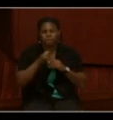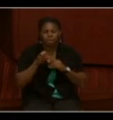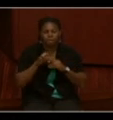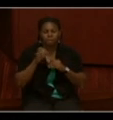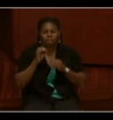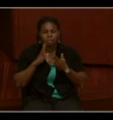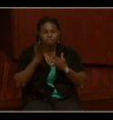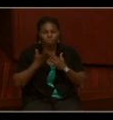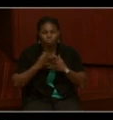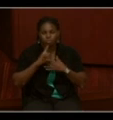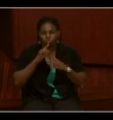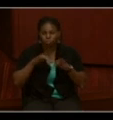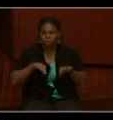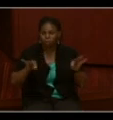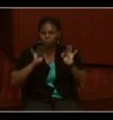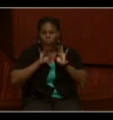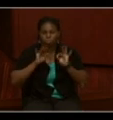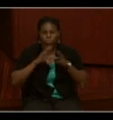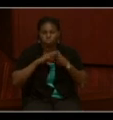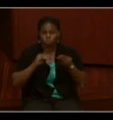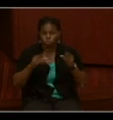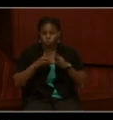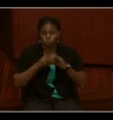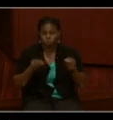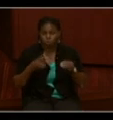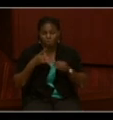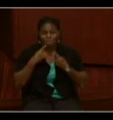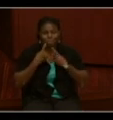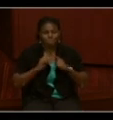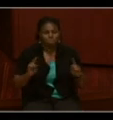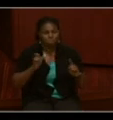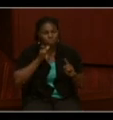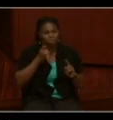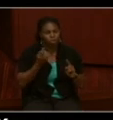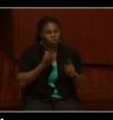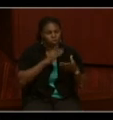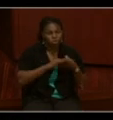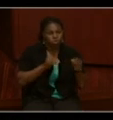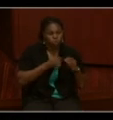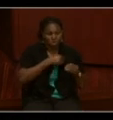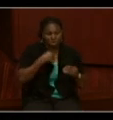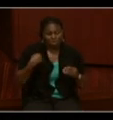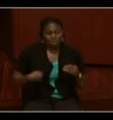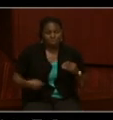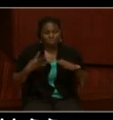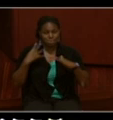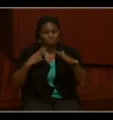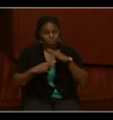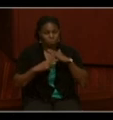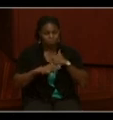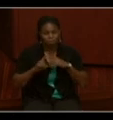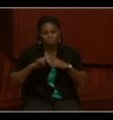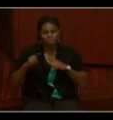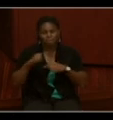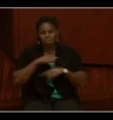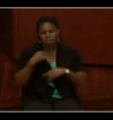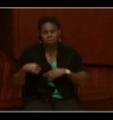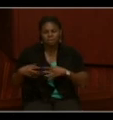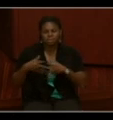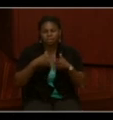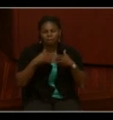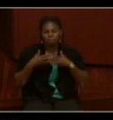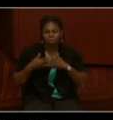amazing stories. They tell not just the stories of Chinese immigrants, but Chinese American families and our